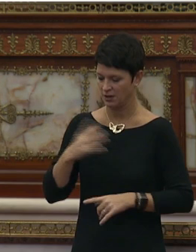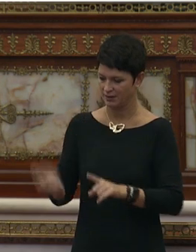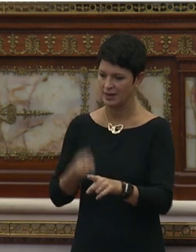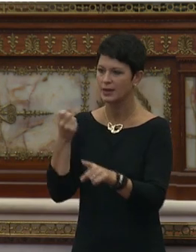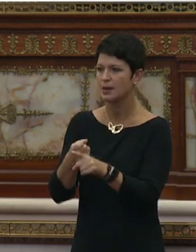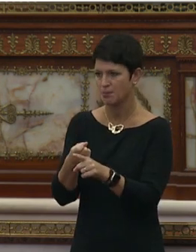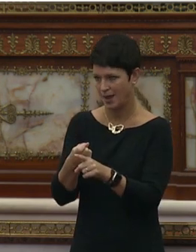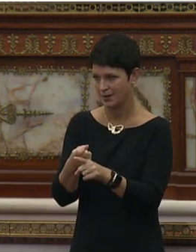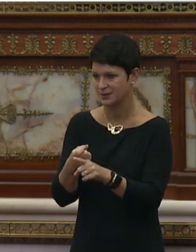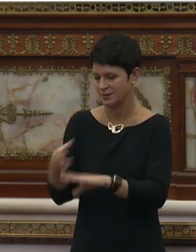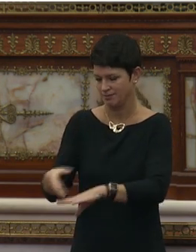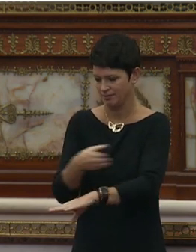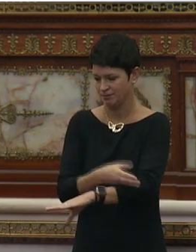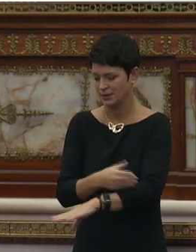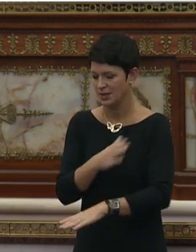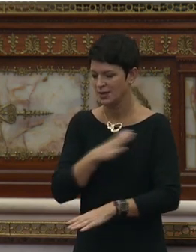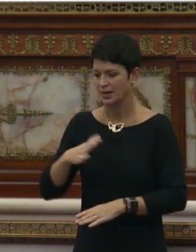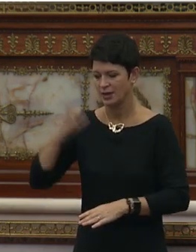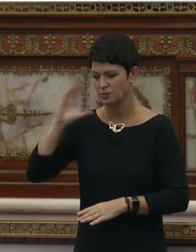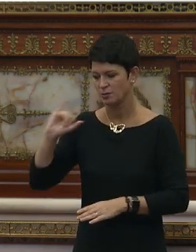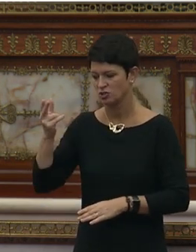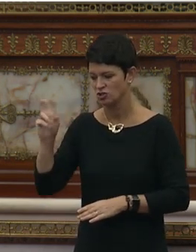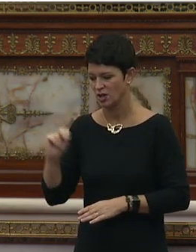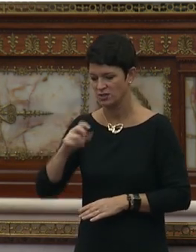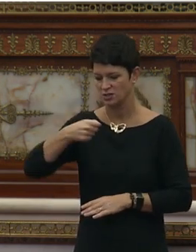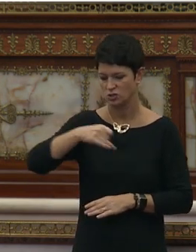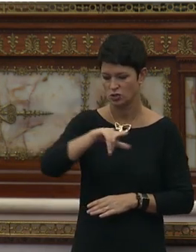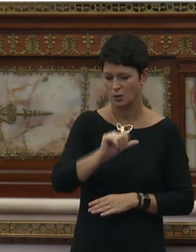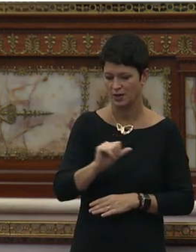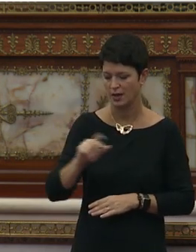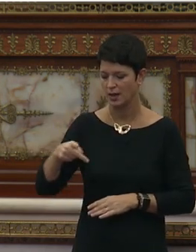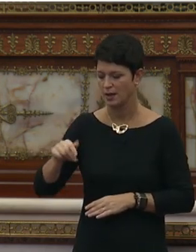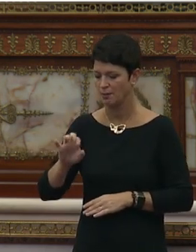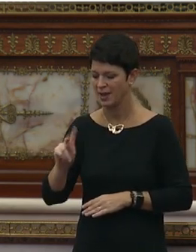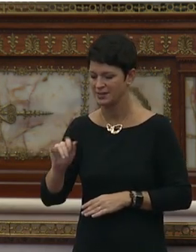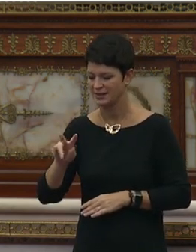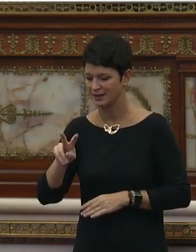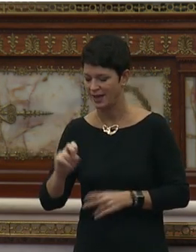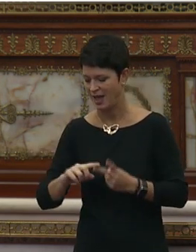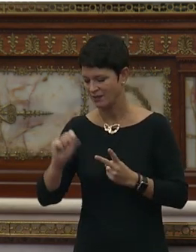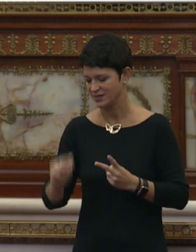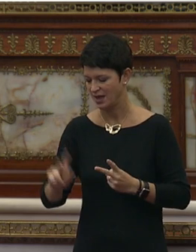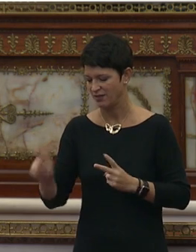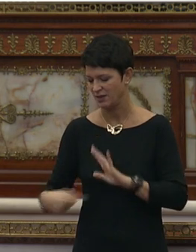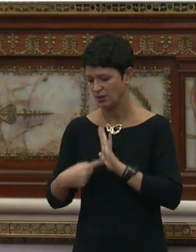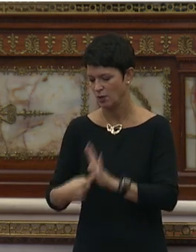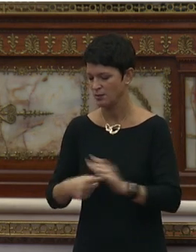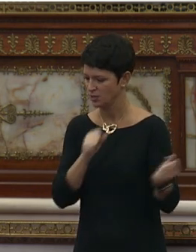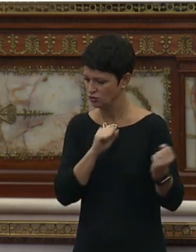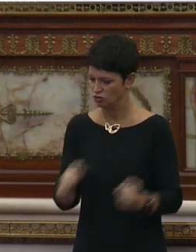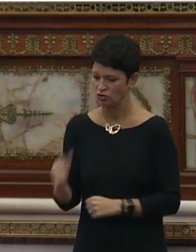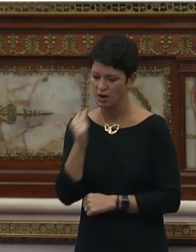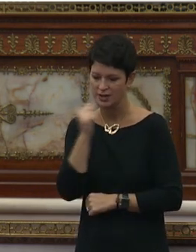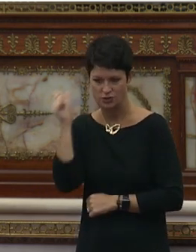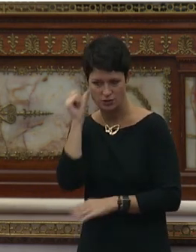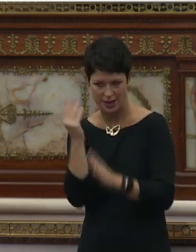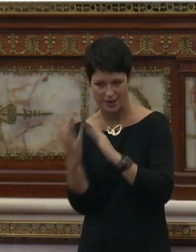impact. Councilmember Johnson and Squilla, I want you to know that Passyunk Avenue in the South Philly represented strong